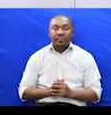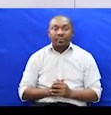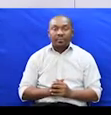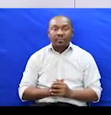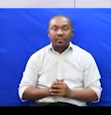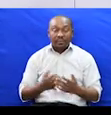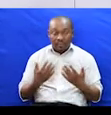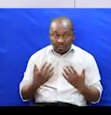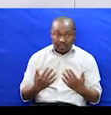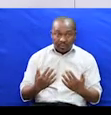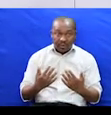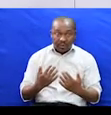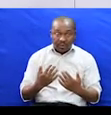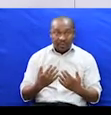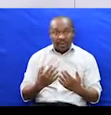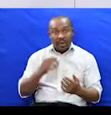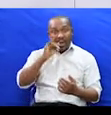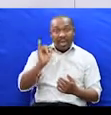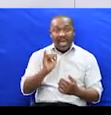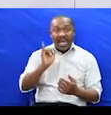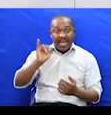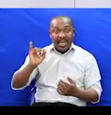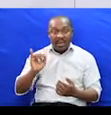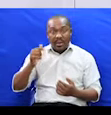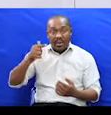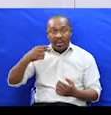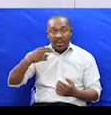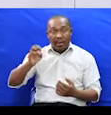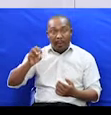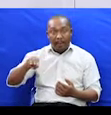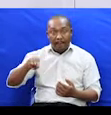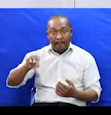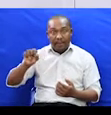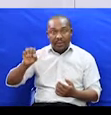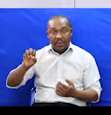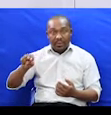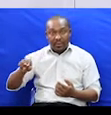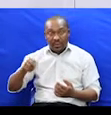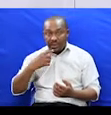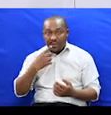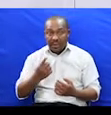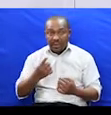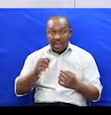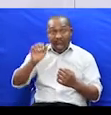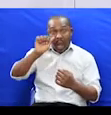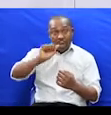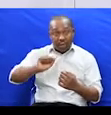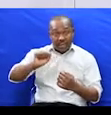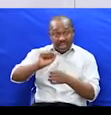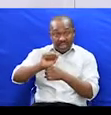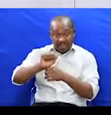It is known that J.J. Thomson was said about the spherical sphere, on which the positive charge was,